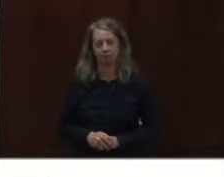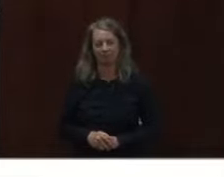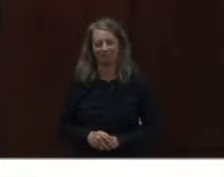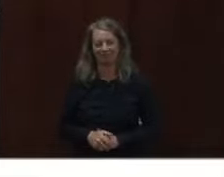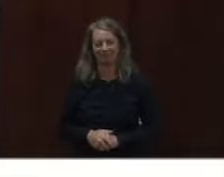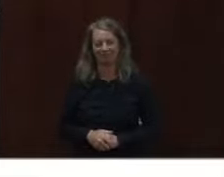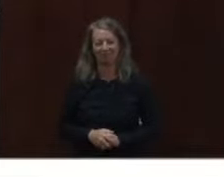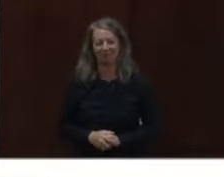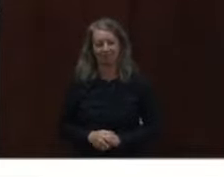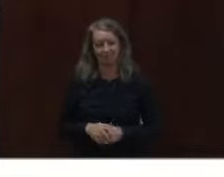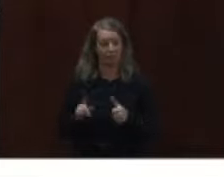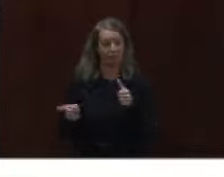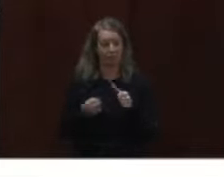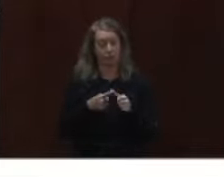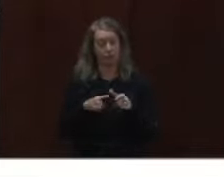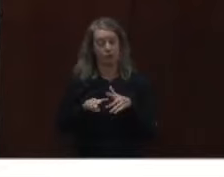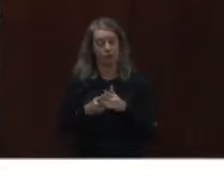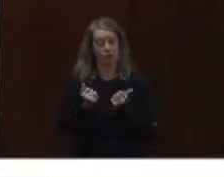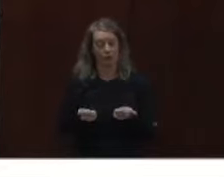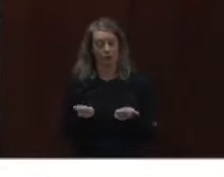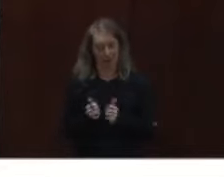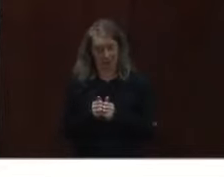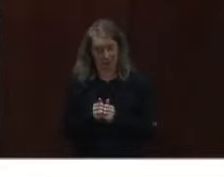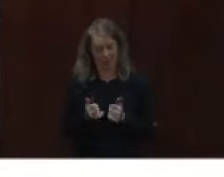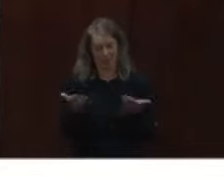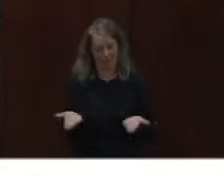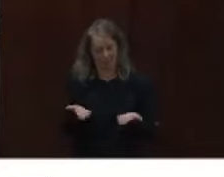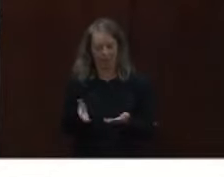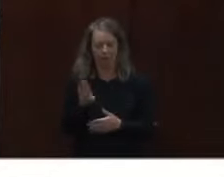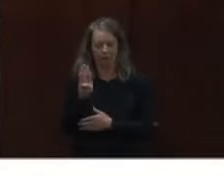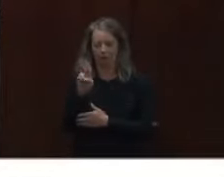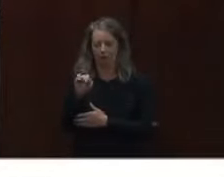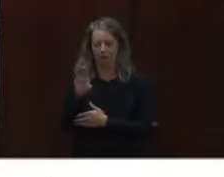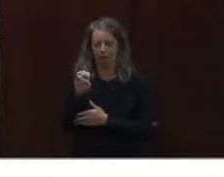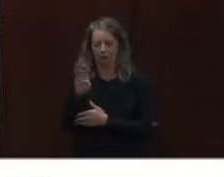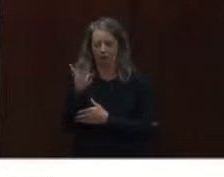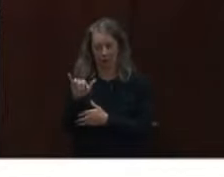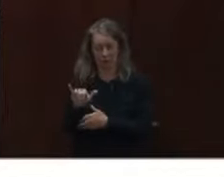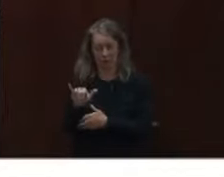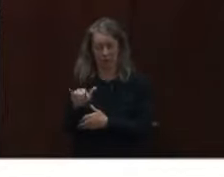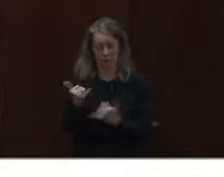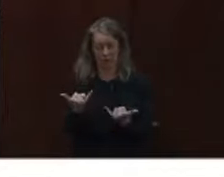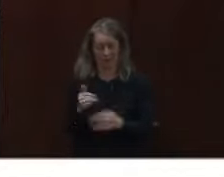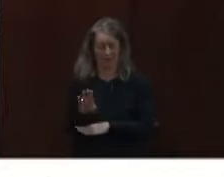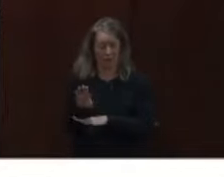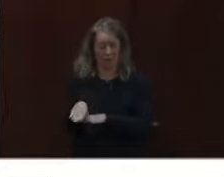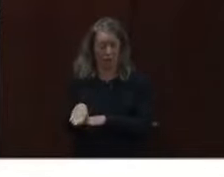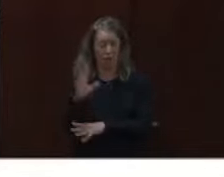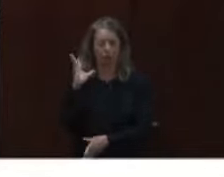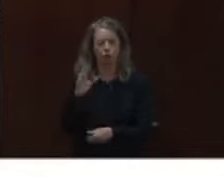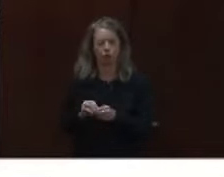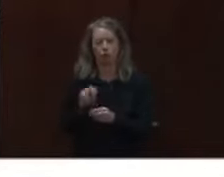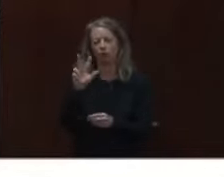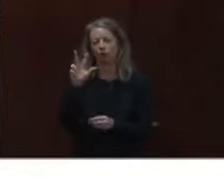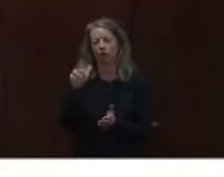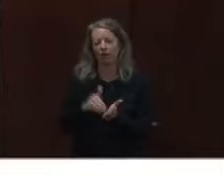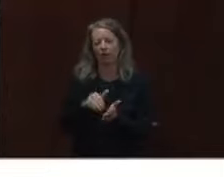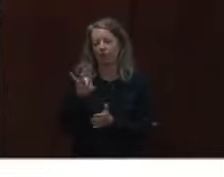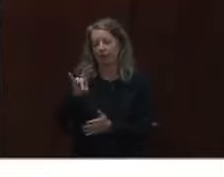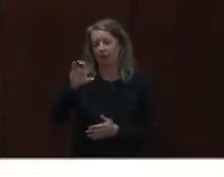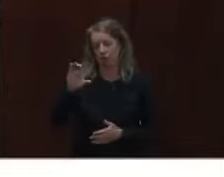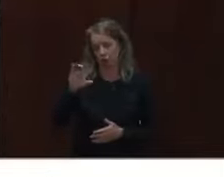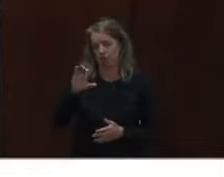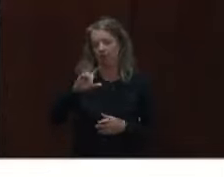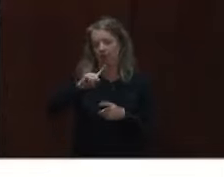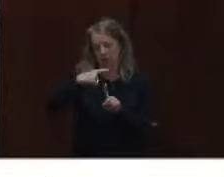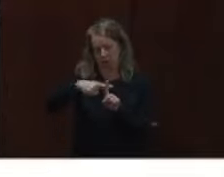And so first up, for us here in Buncombe County, as of this afternoon, there are a total of 3,800 confirmed